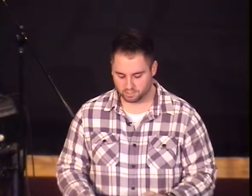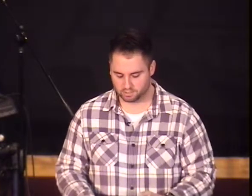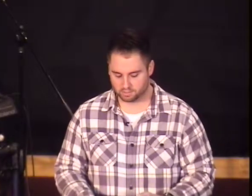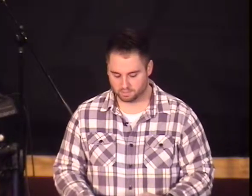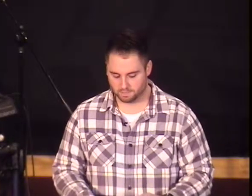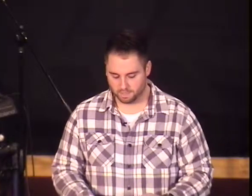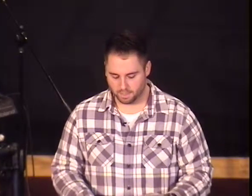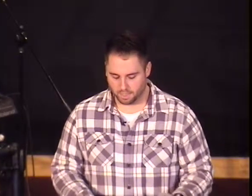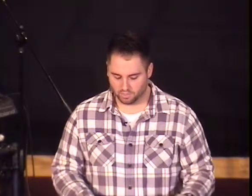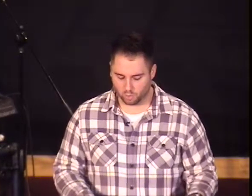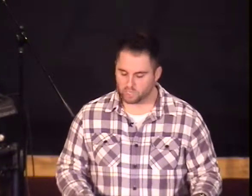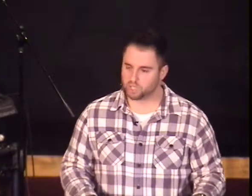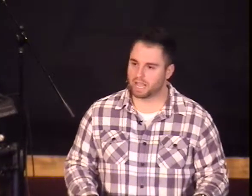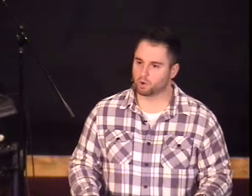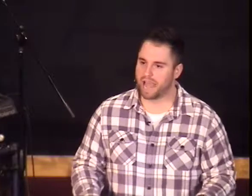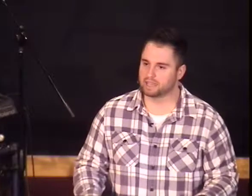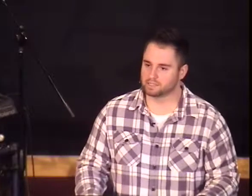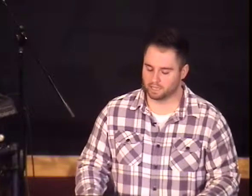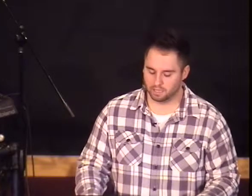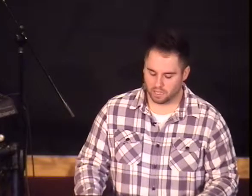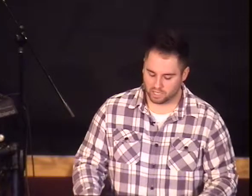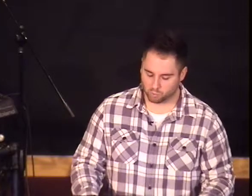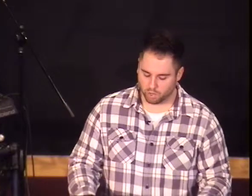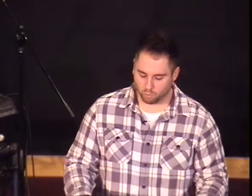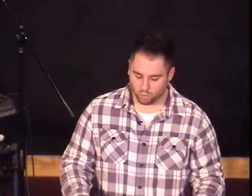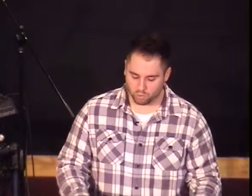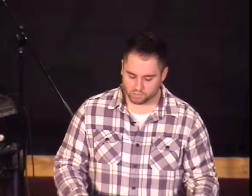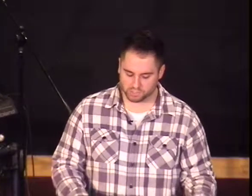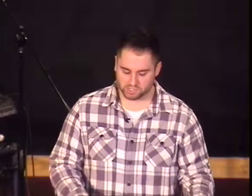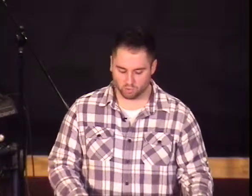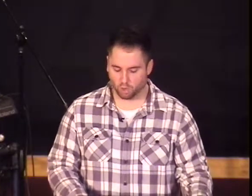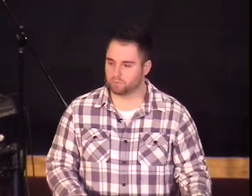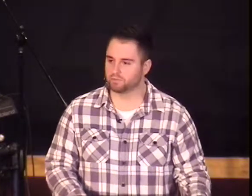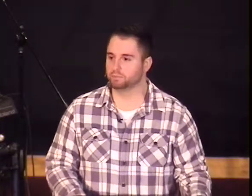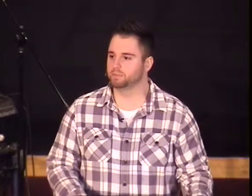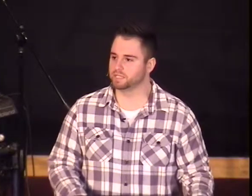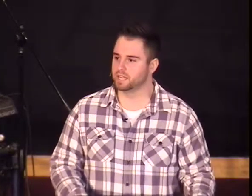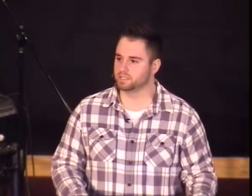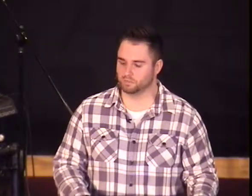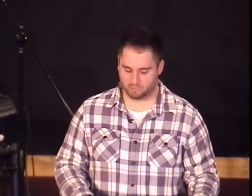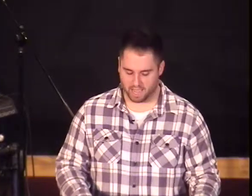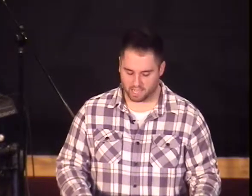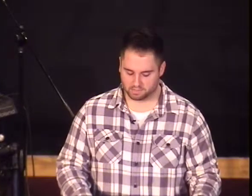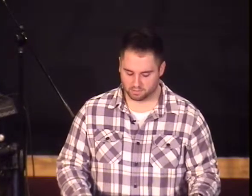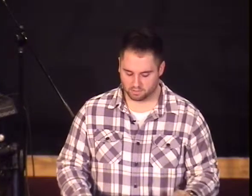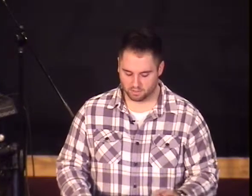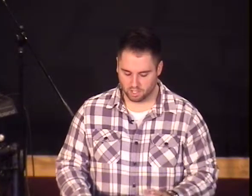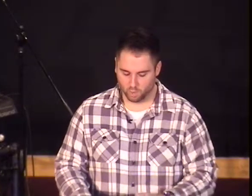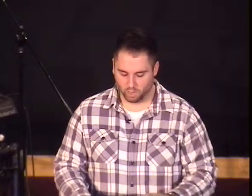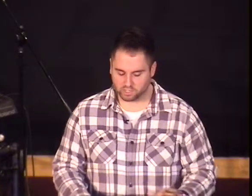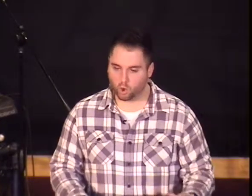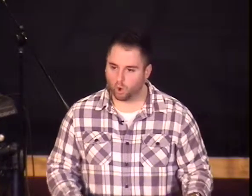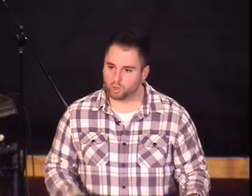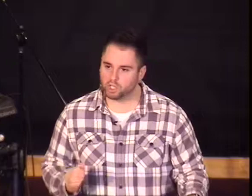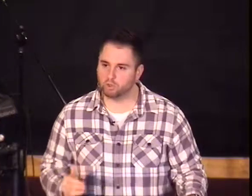with Jesus. And the question that we're asking is, what wounds are still open from the mistakes of your past? What is holding you